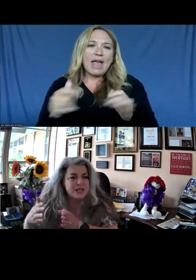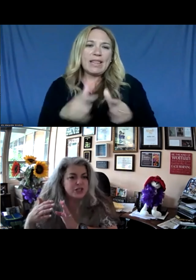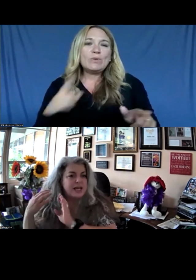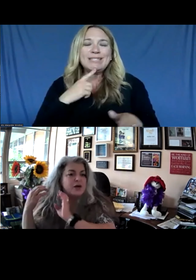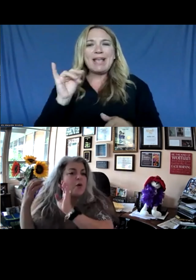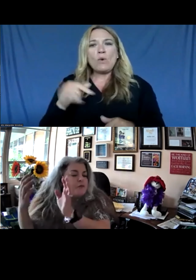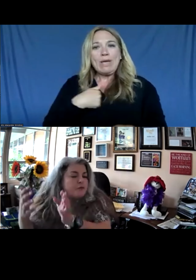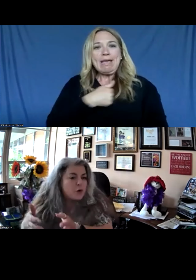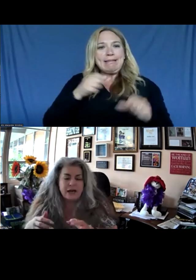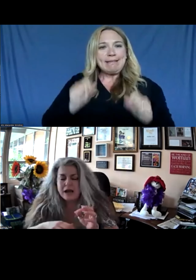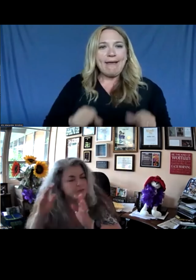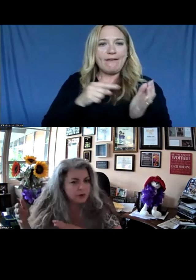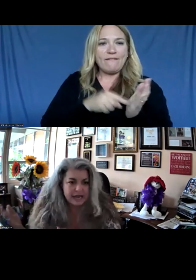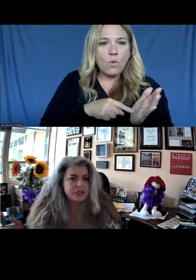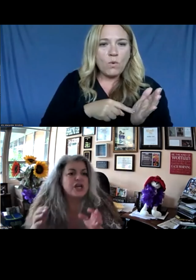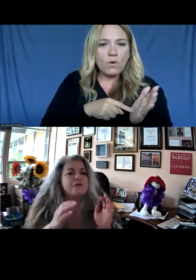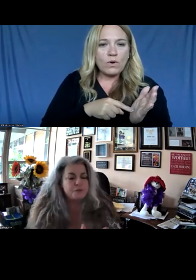affording